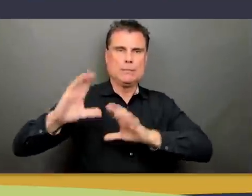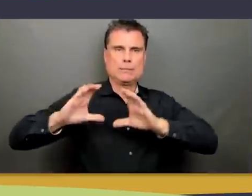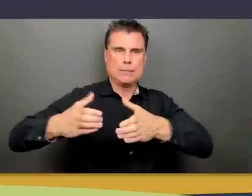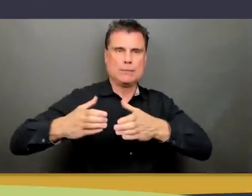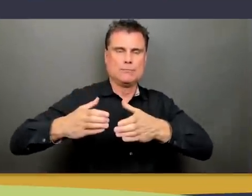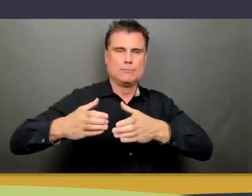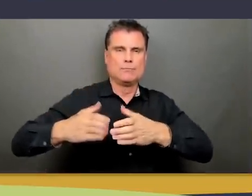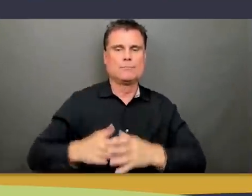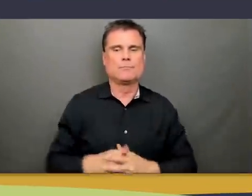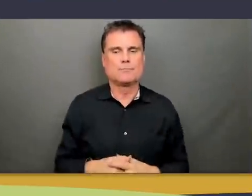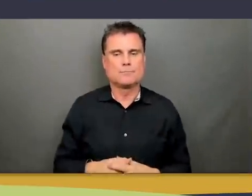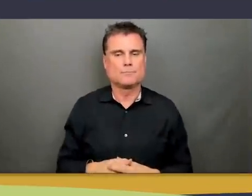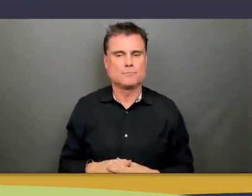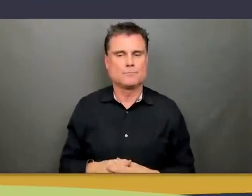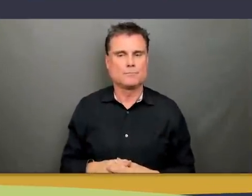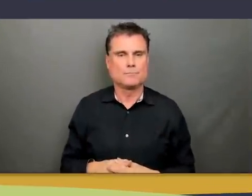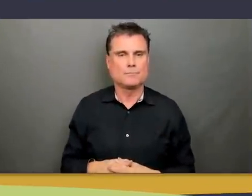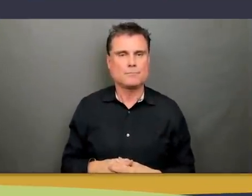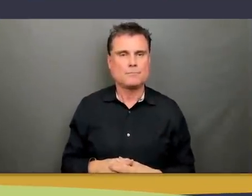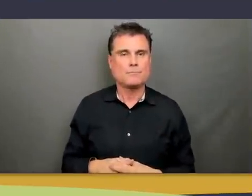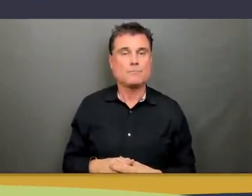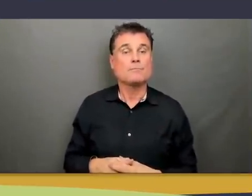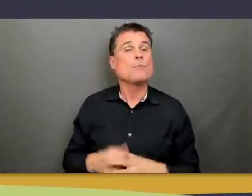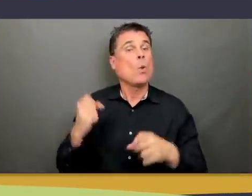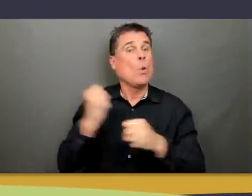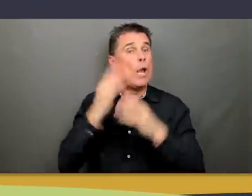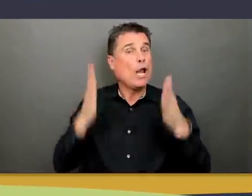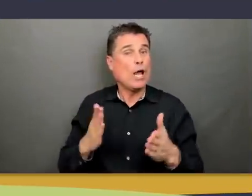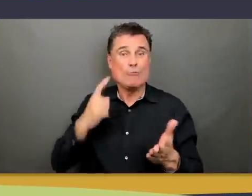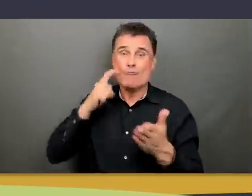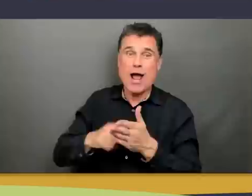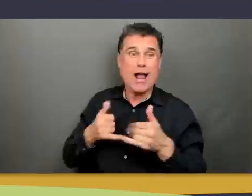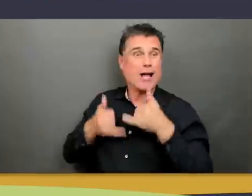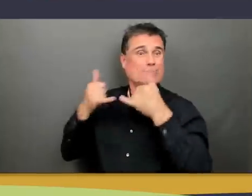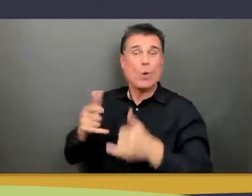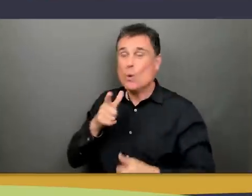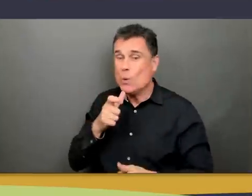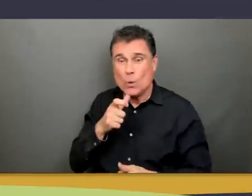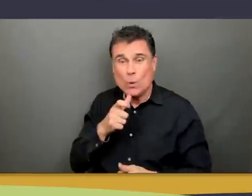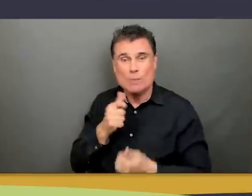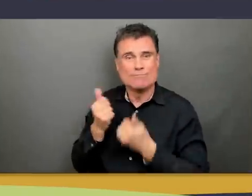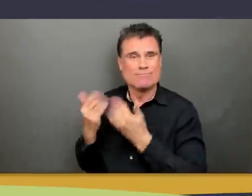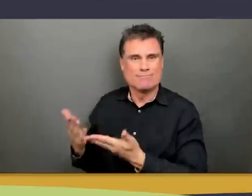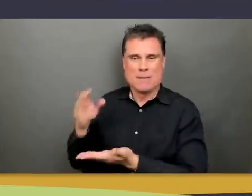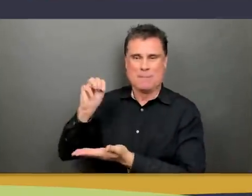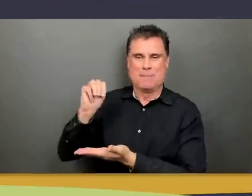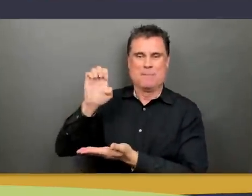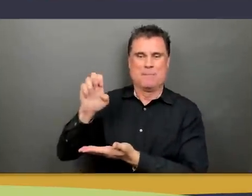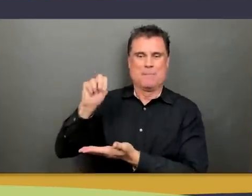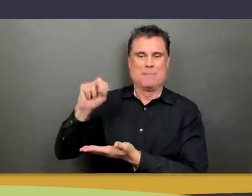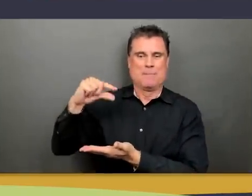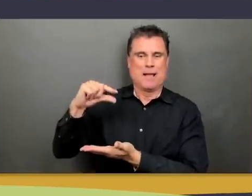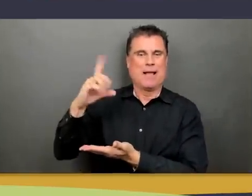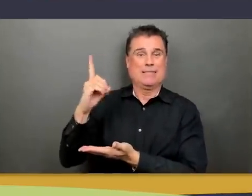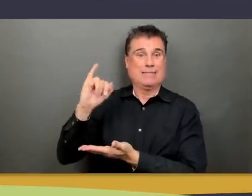Wang Mangdia from Burnaby. Mangdia is being recognized for working to address anti-Chinese